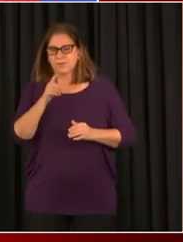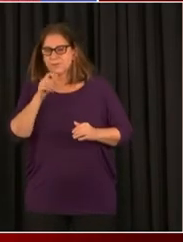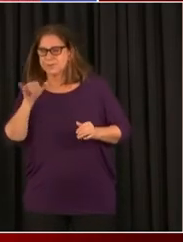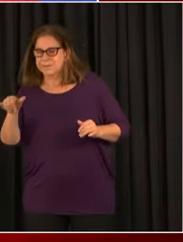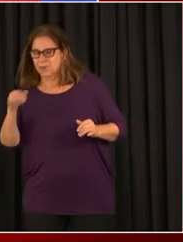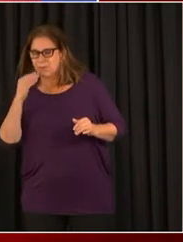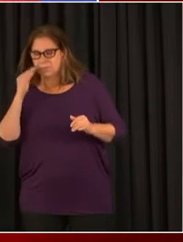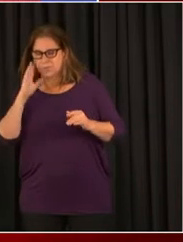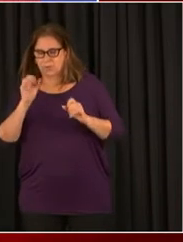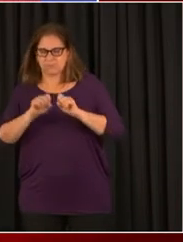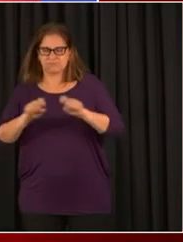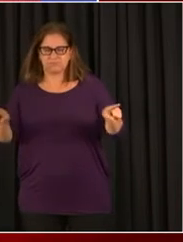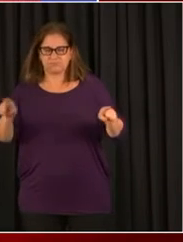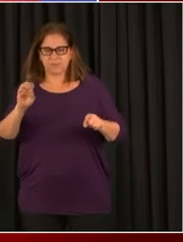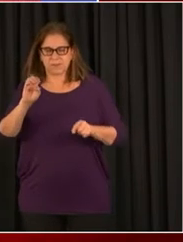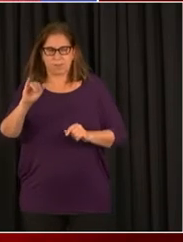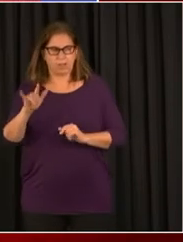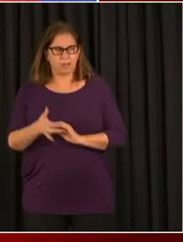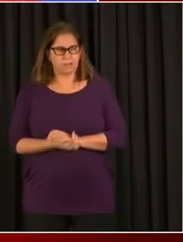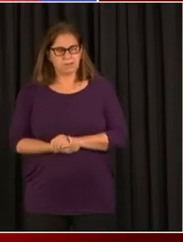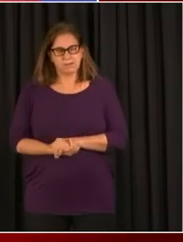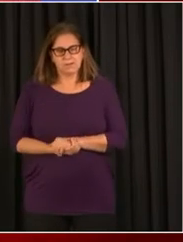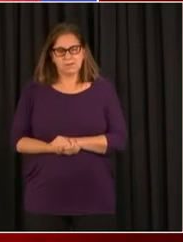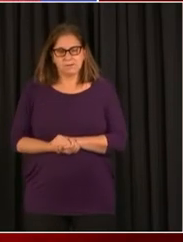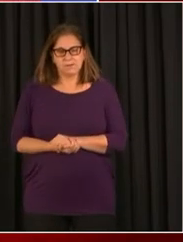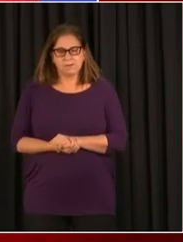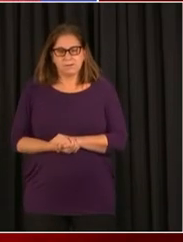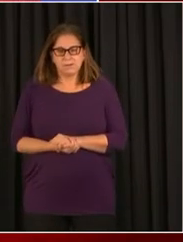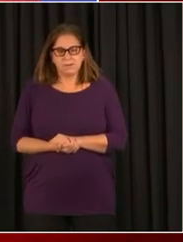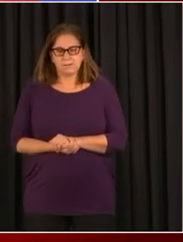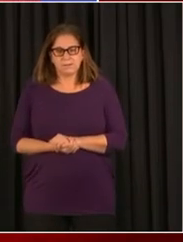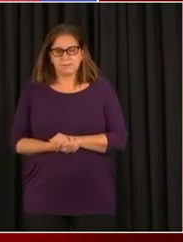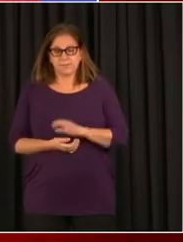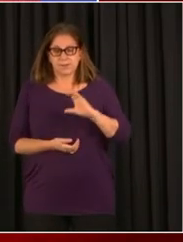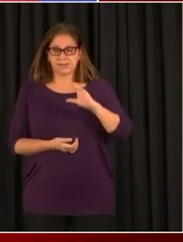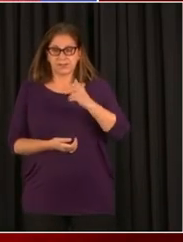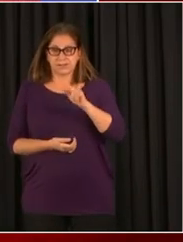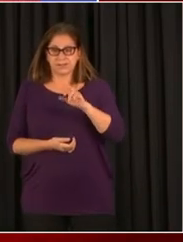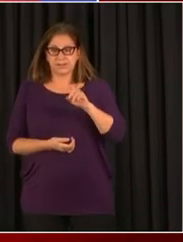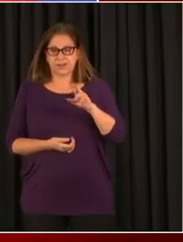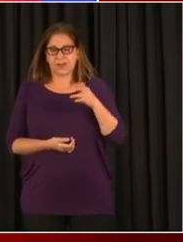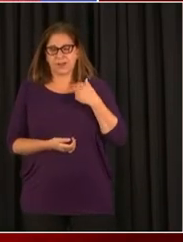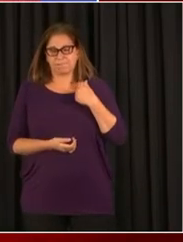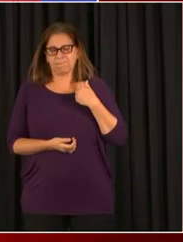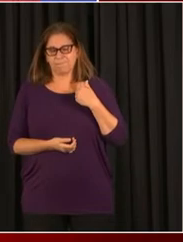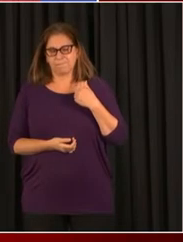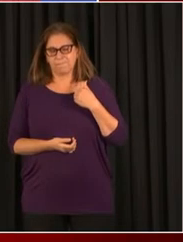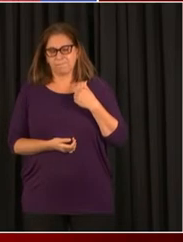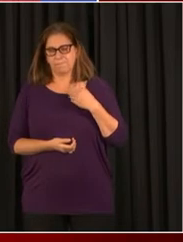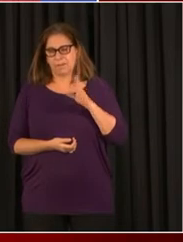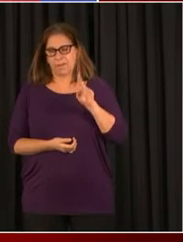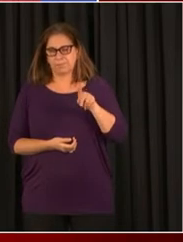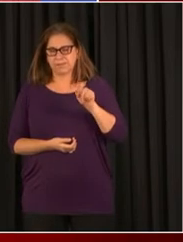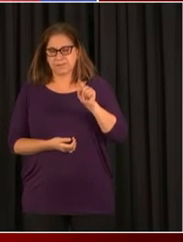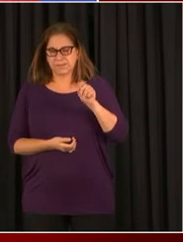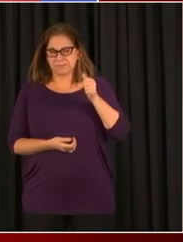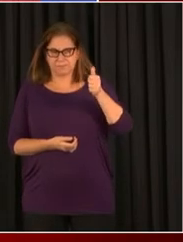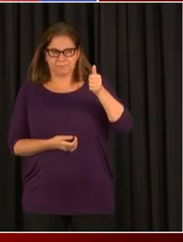The chancellor would have a better update, but we continue to be at the table with all of our union partners as